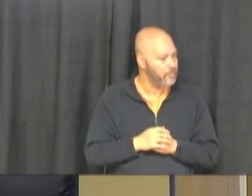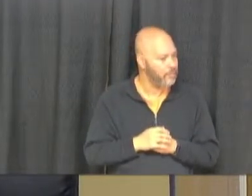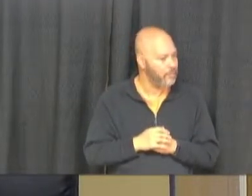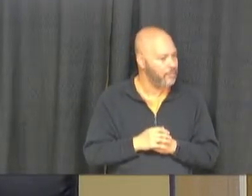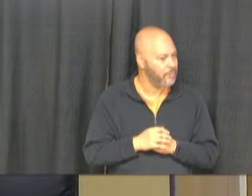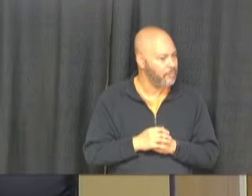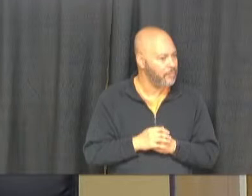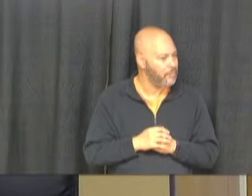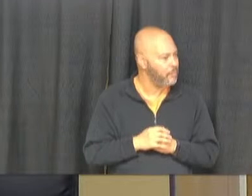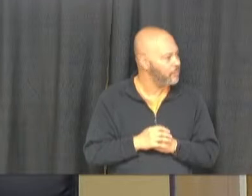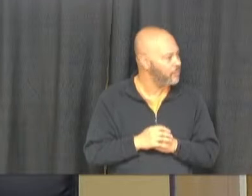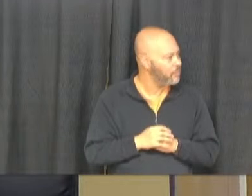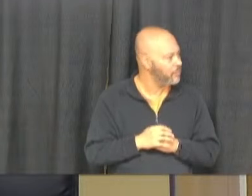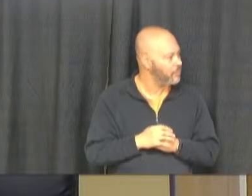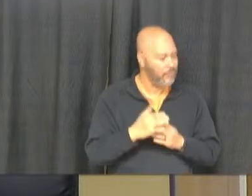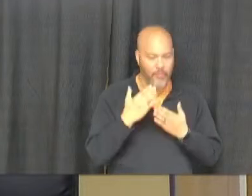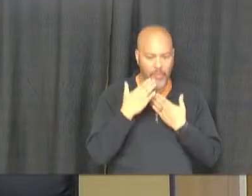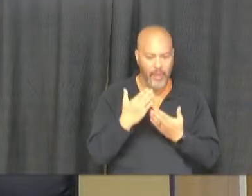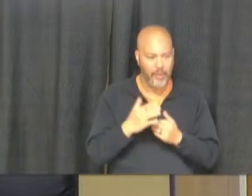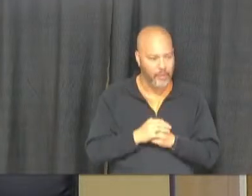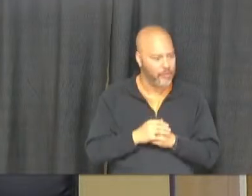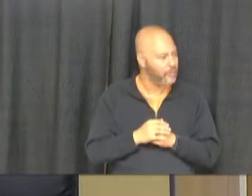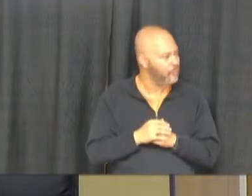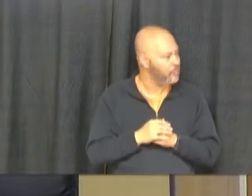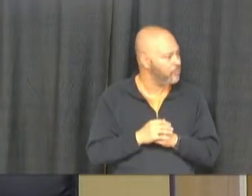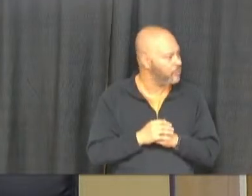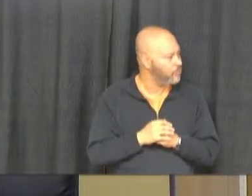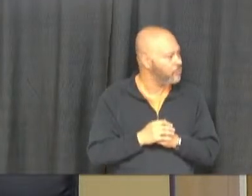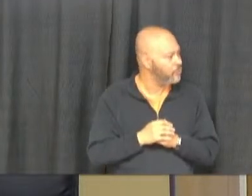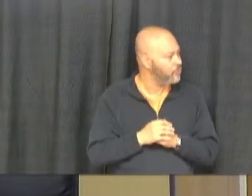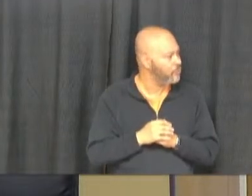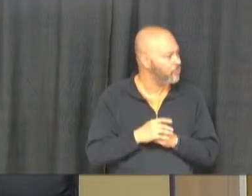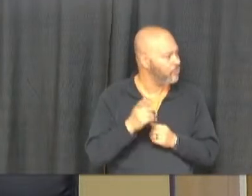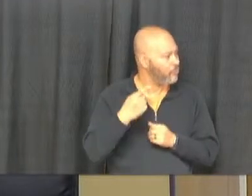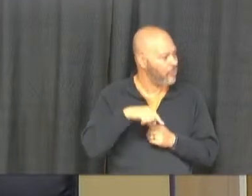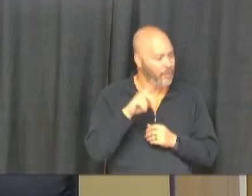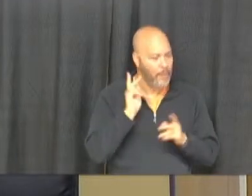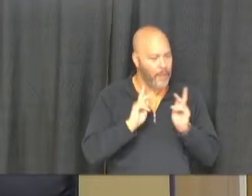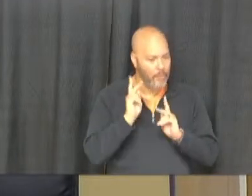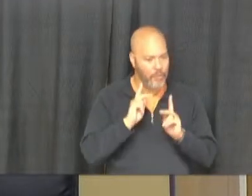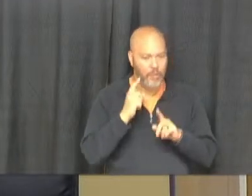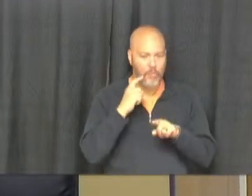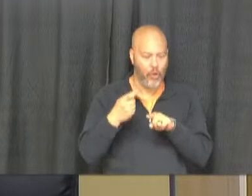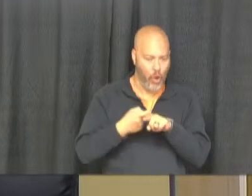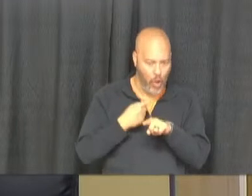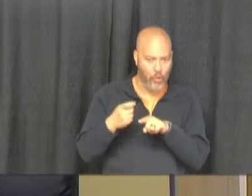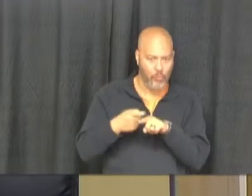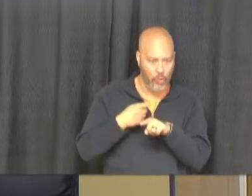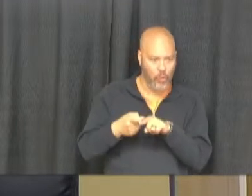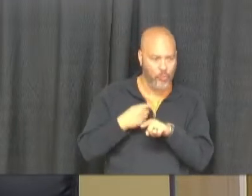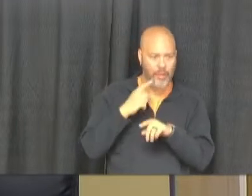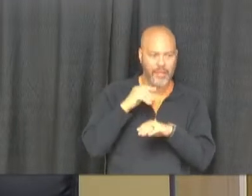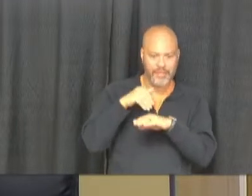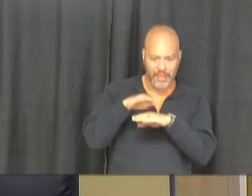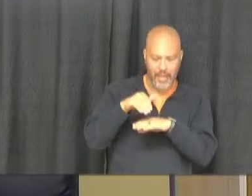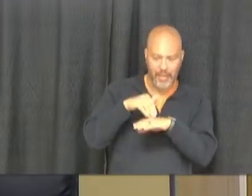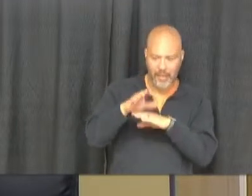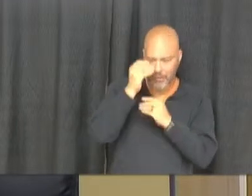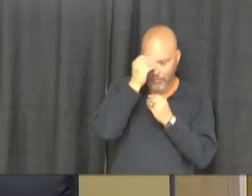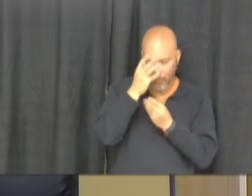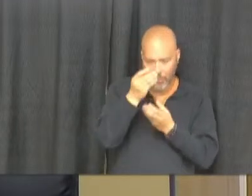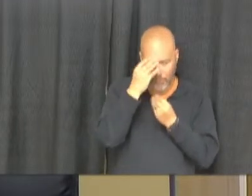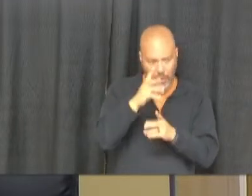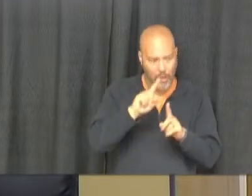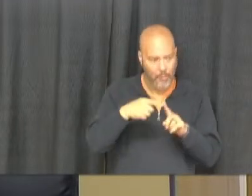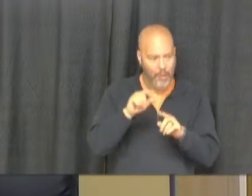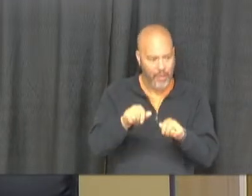Okay. Thank you. I just want you all to know that these people have been calling me and sending out information